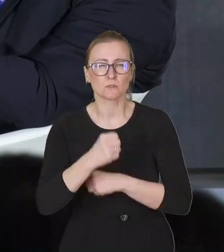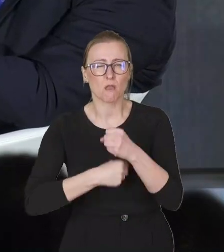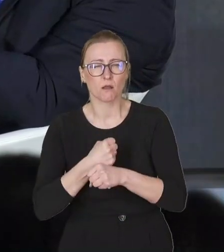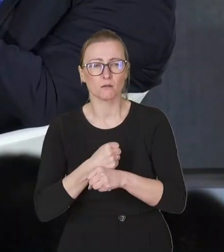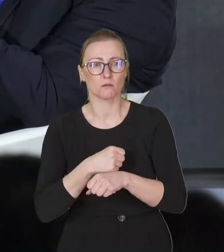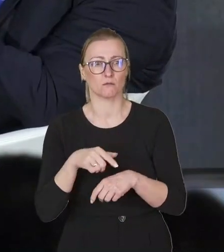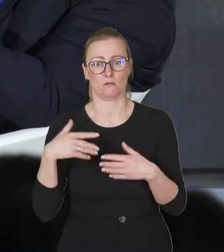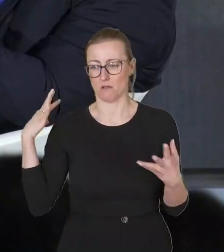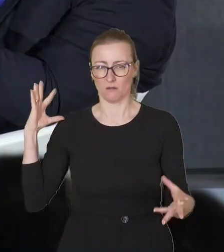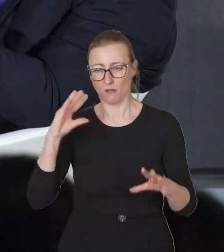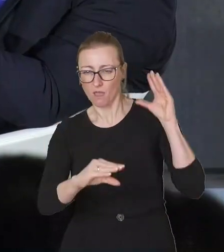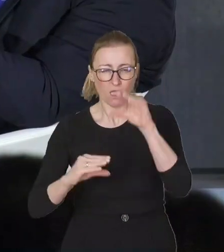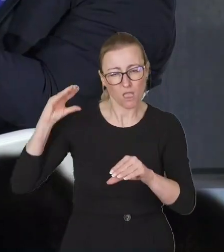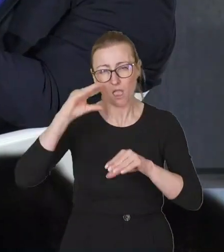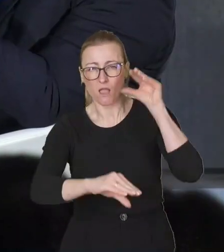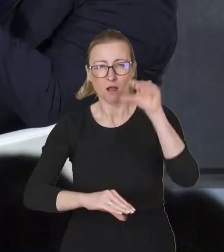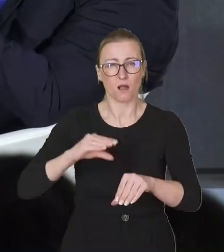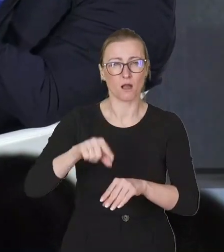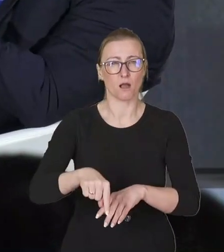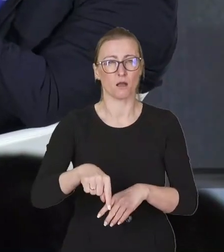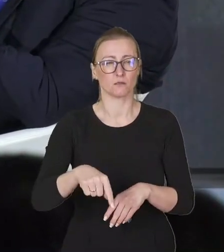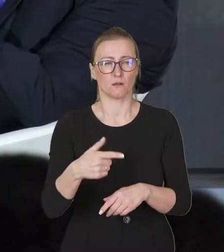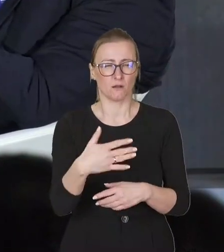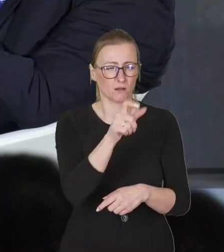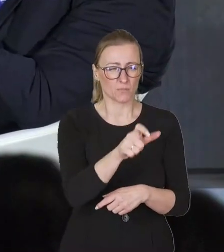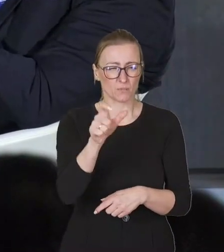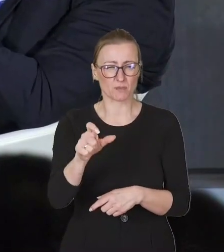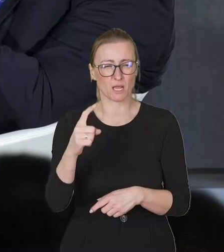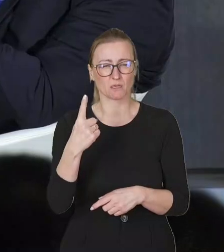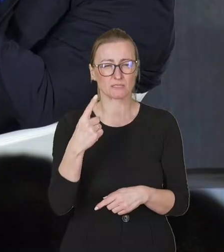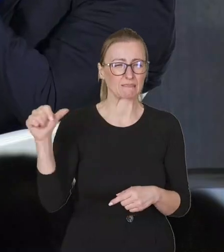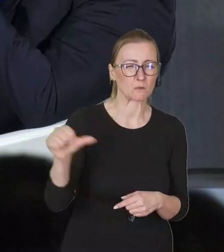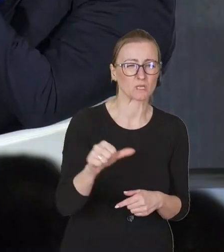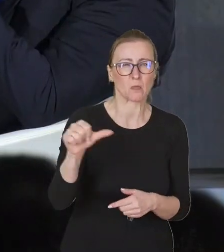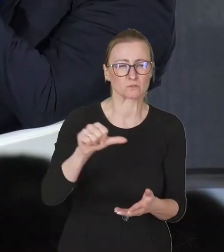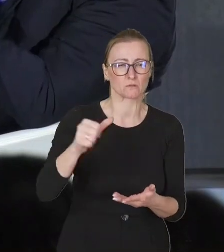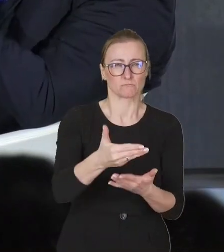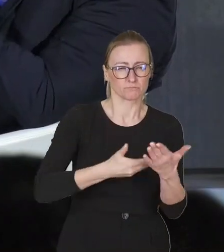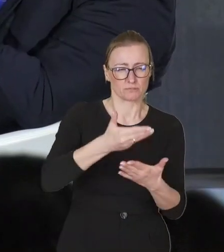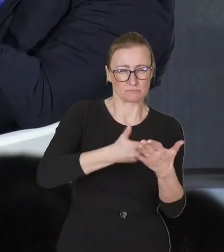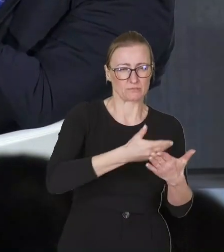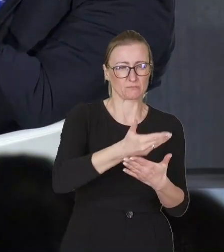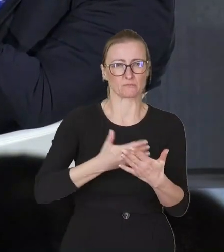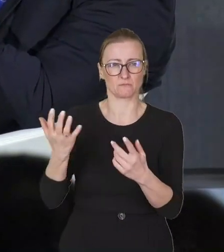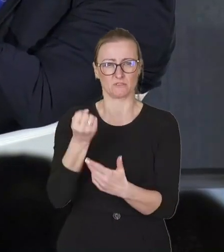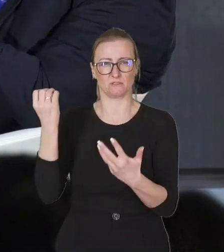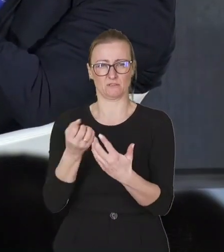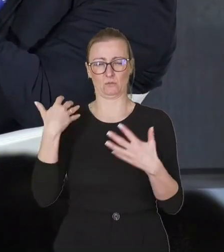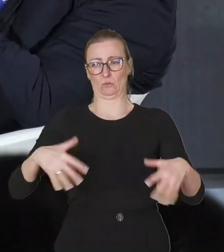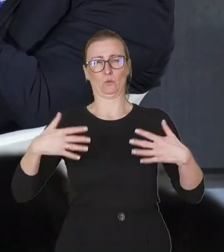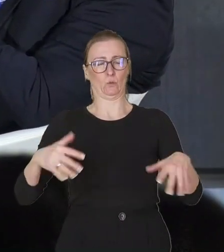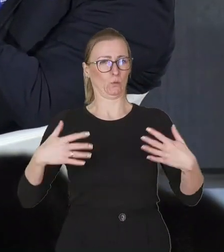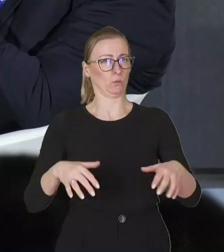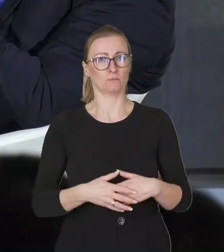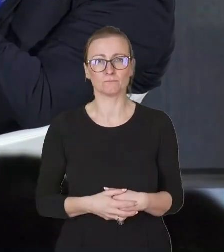region. Wonderful result. However, at the same time, the nuclear plant built in